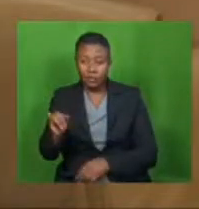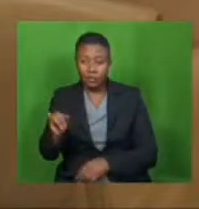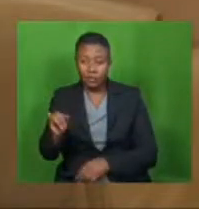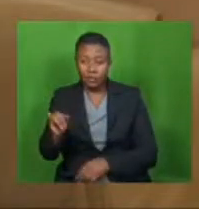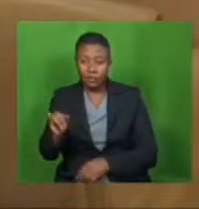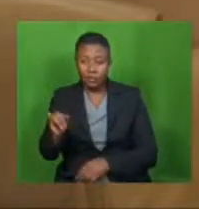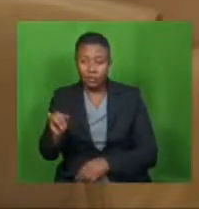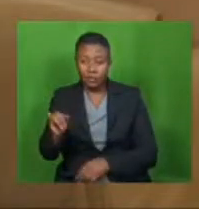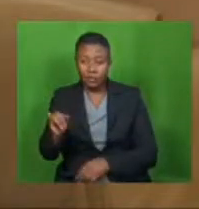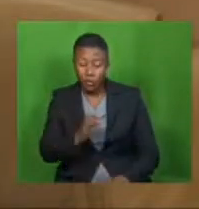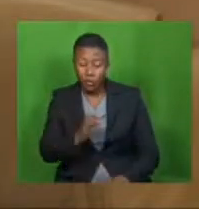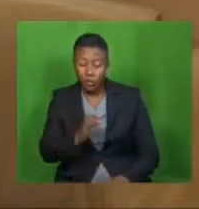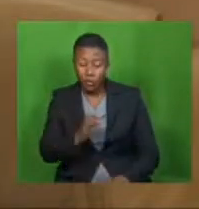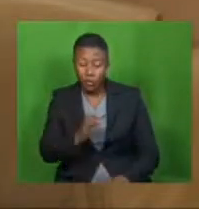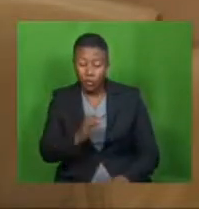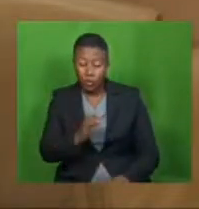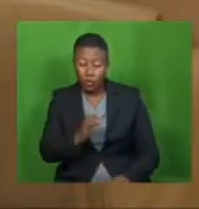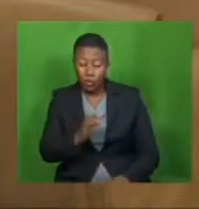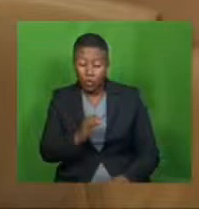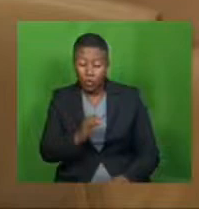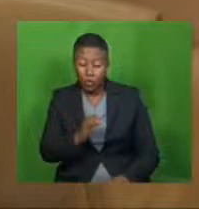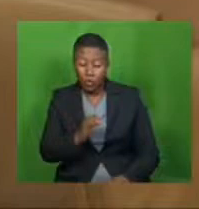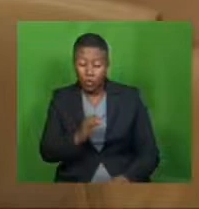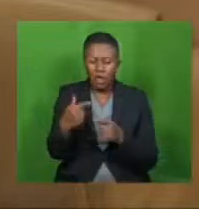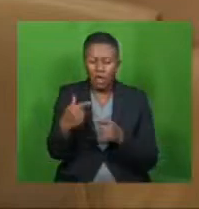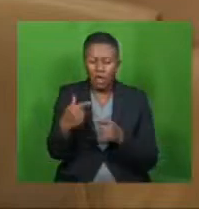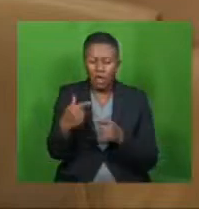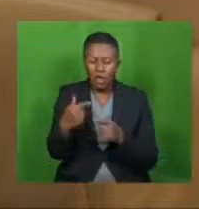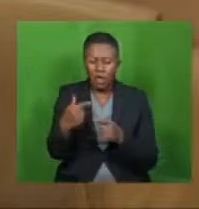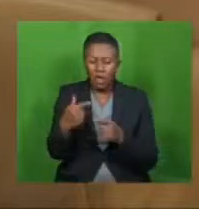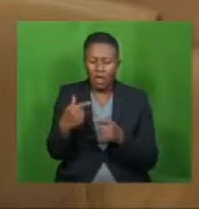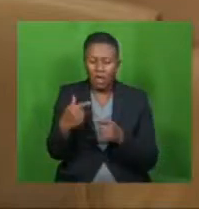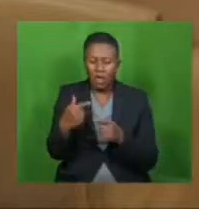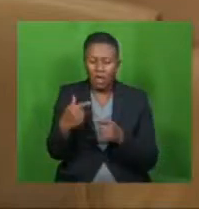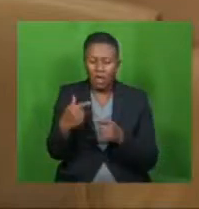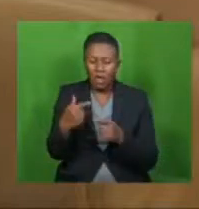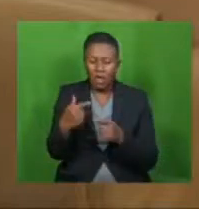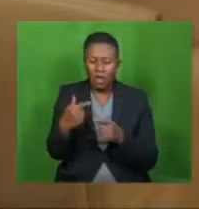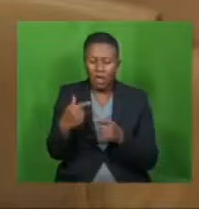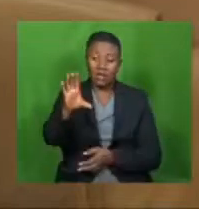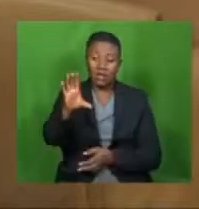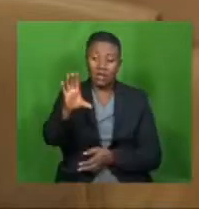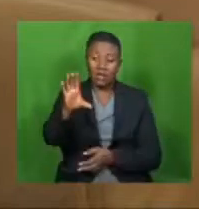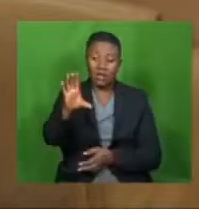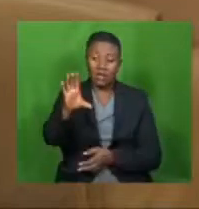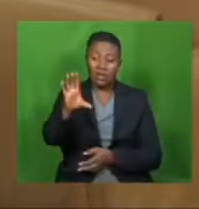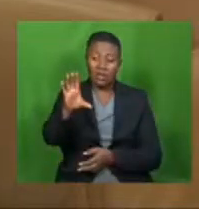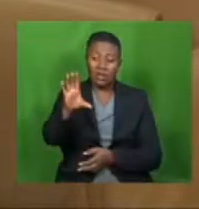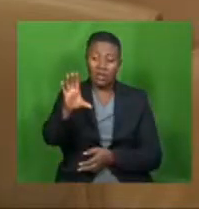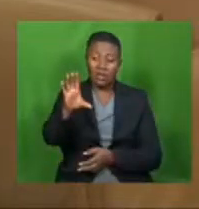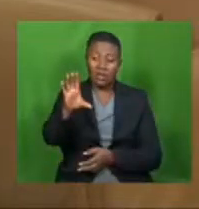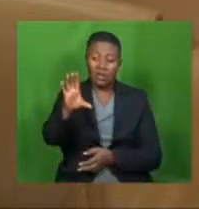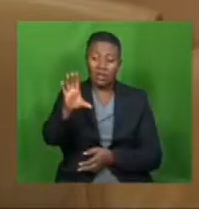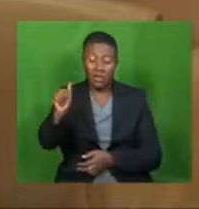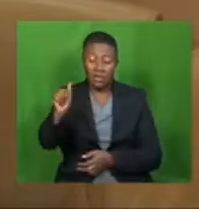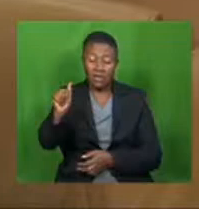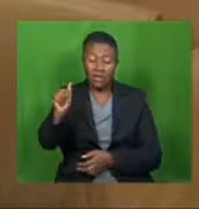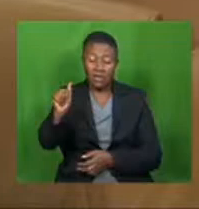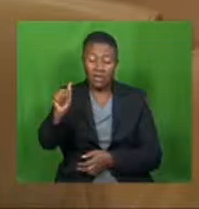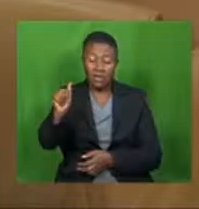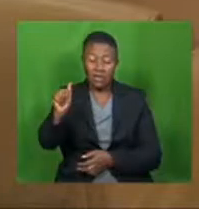Ajaso, had given us about 7,000 cassia trees and 1,500 bamboo